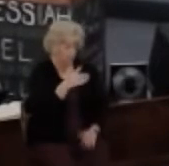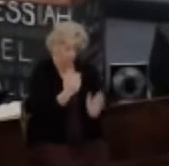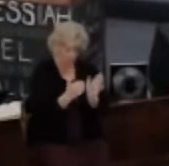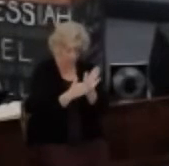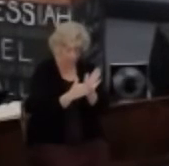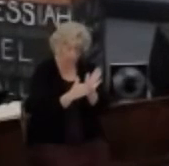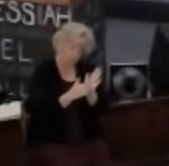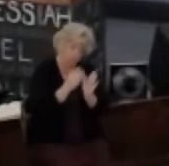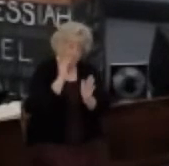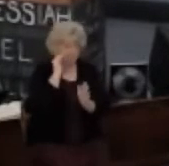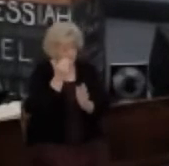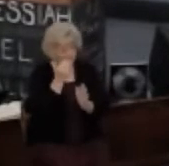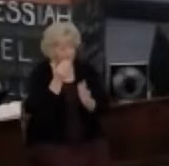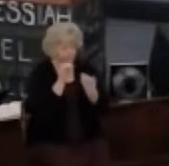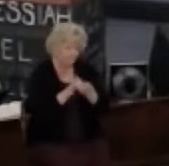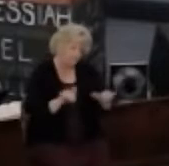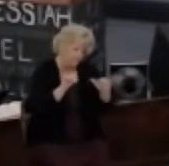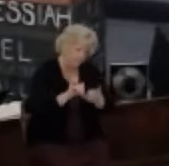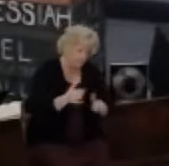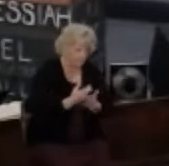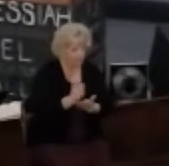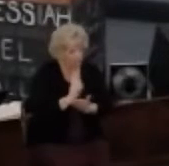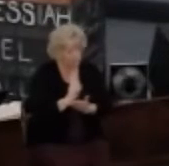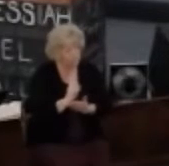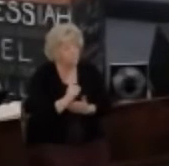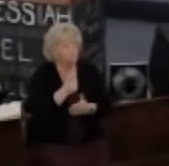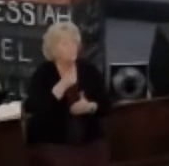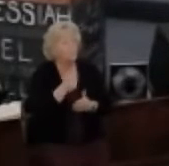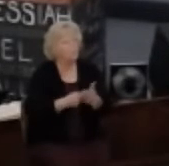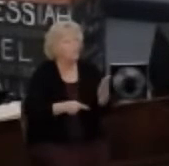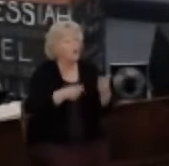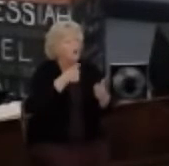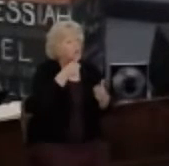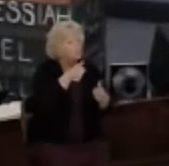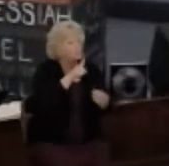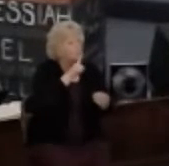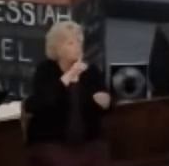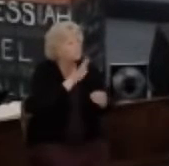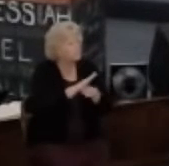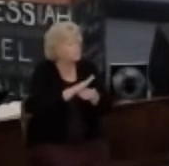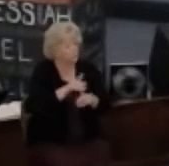it sounds repetitive, it sounds redundant, but what are you committed to?